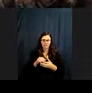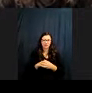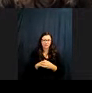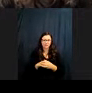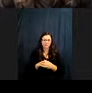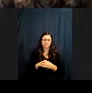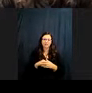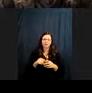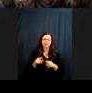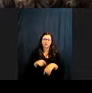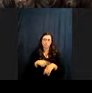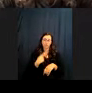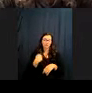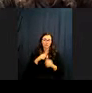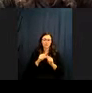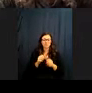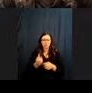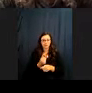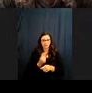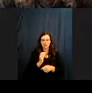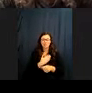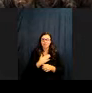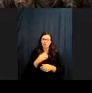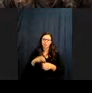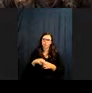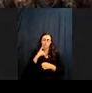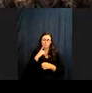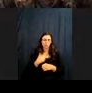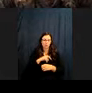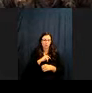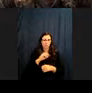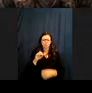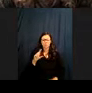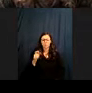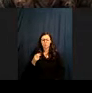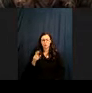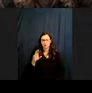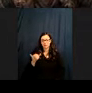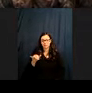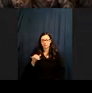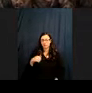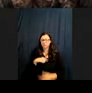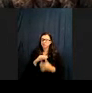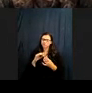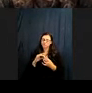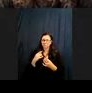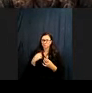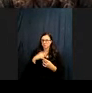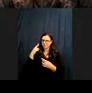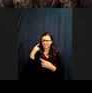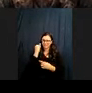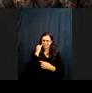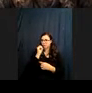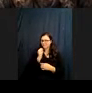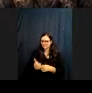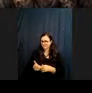as we keep winning, we cast our votes for our own oligarchy, saying we'd be crazy not to.